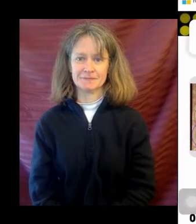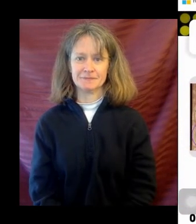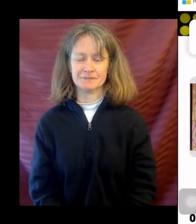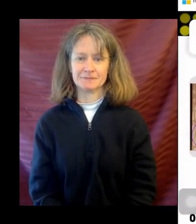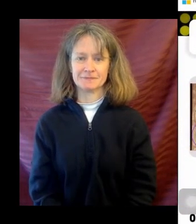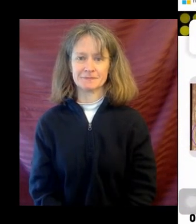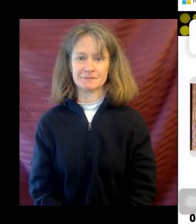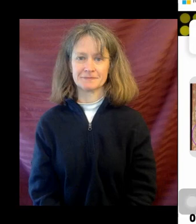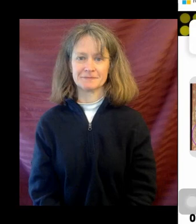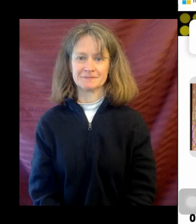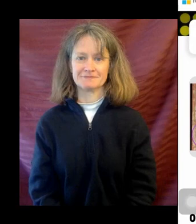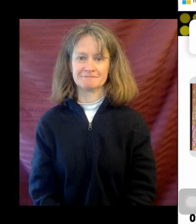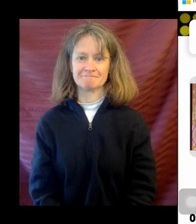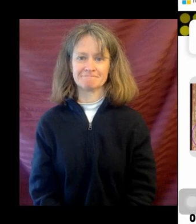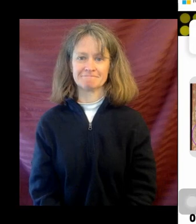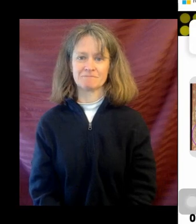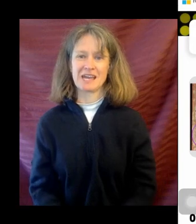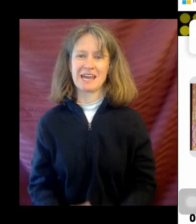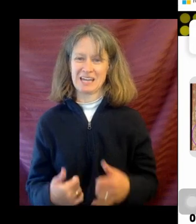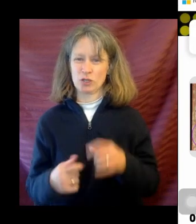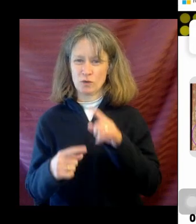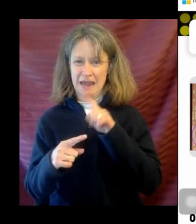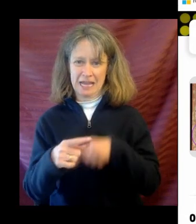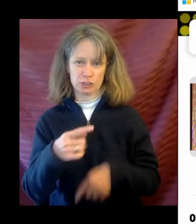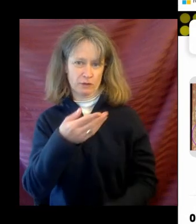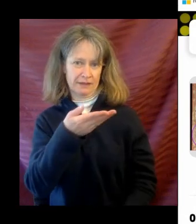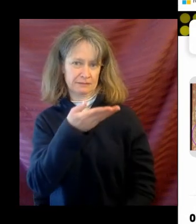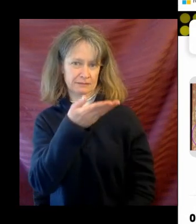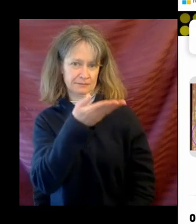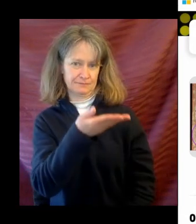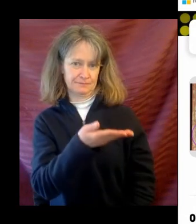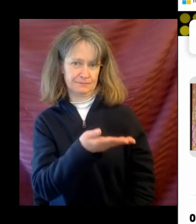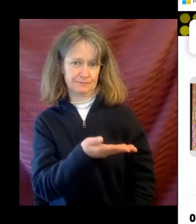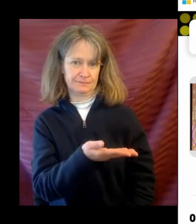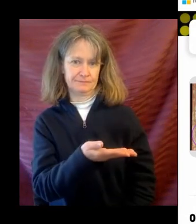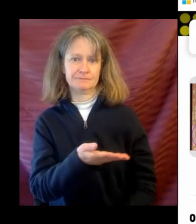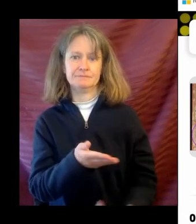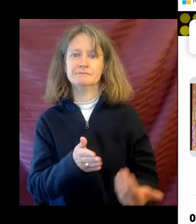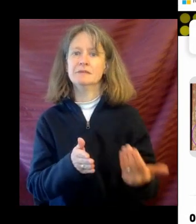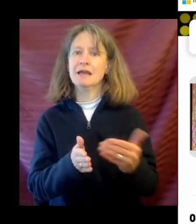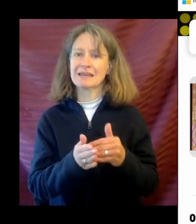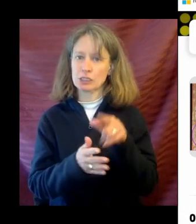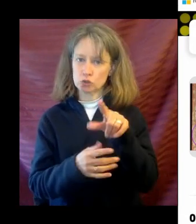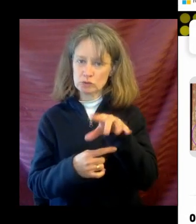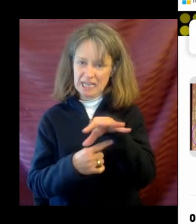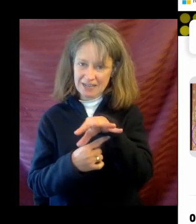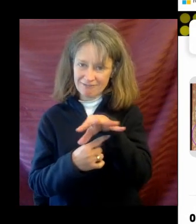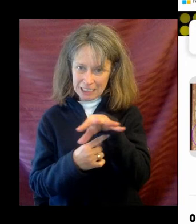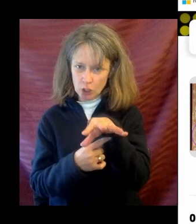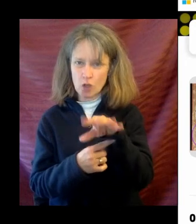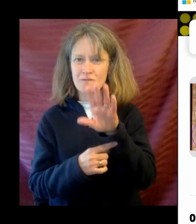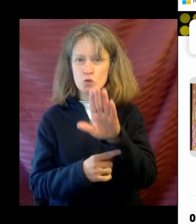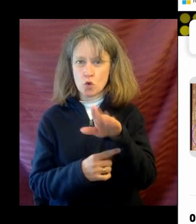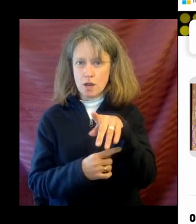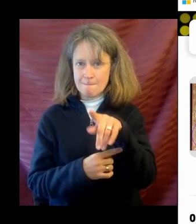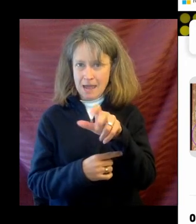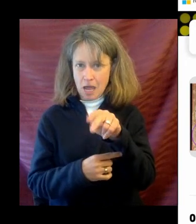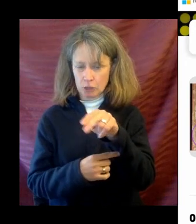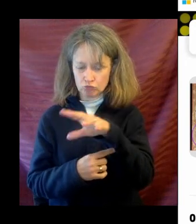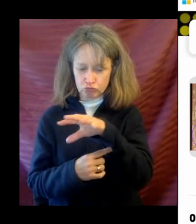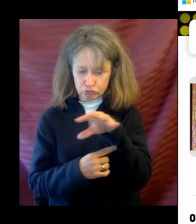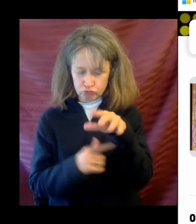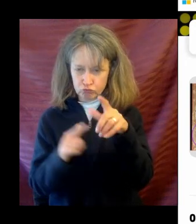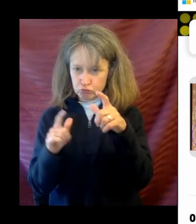And here is what you need to answer. So again, take a video of the pattern you created using your